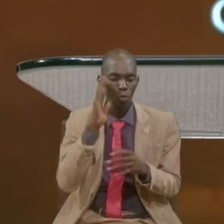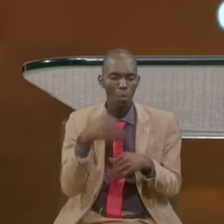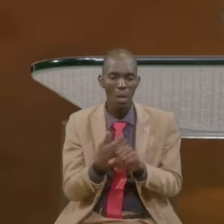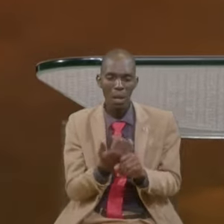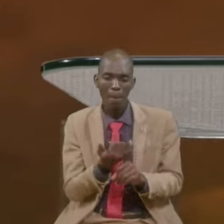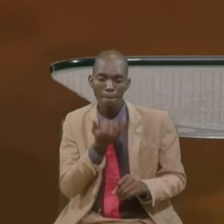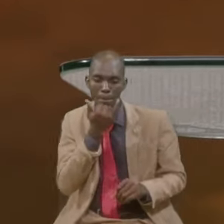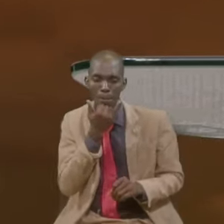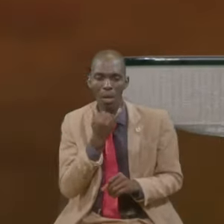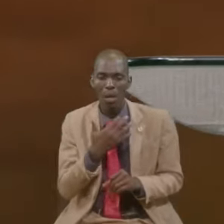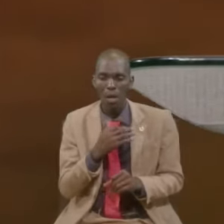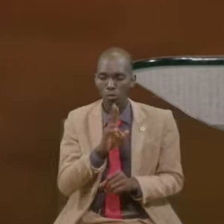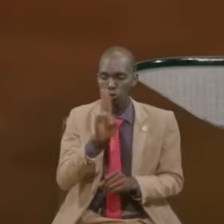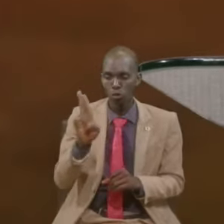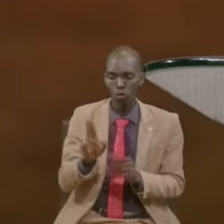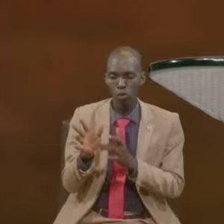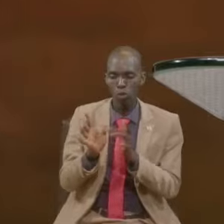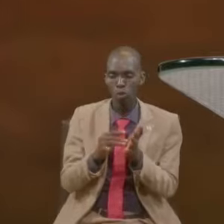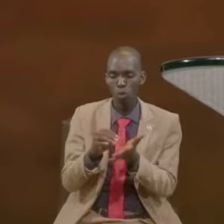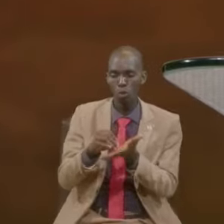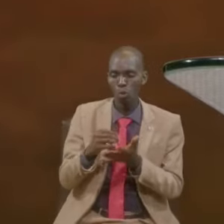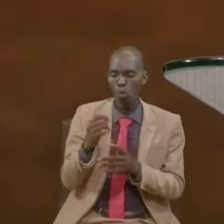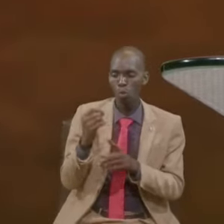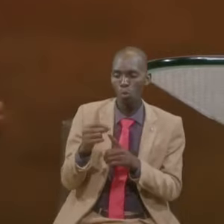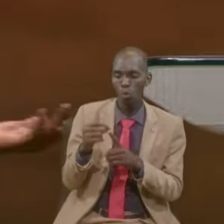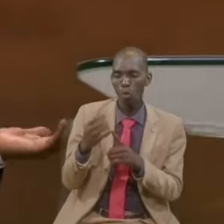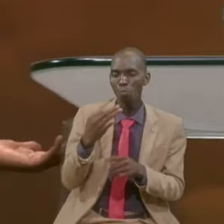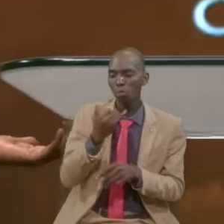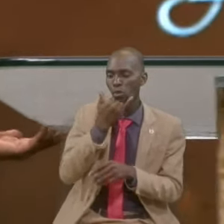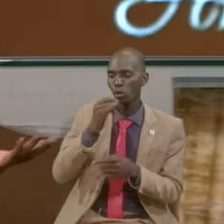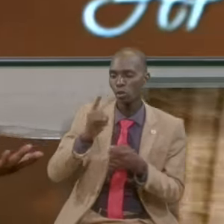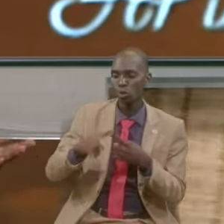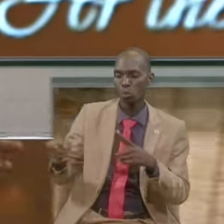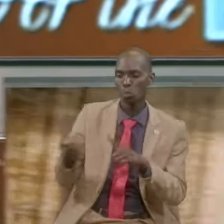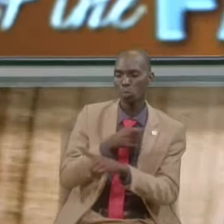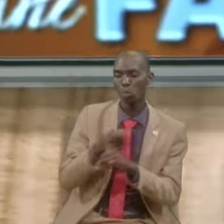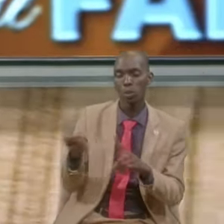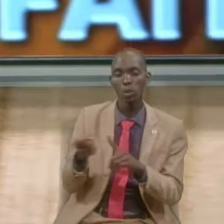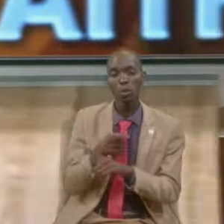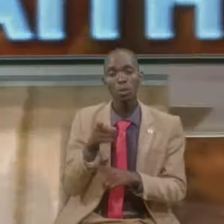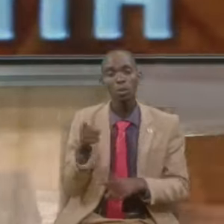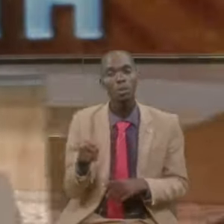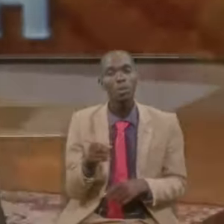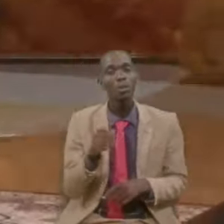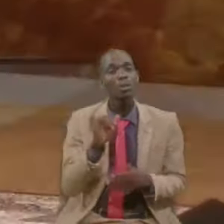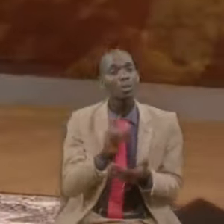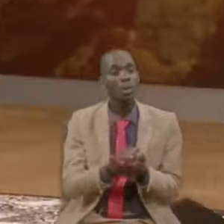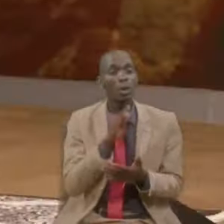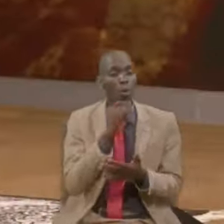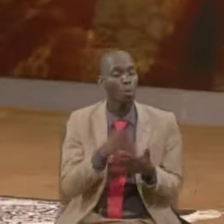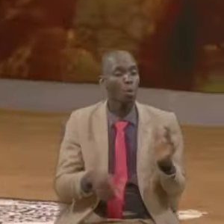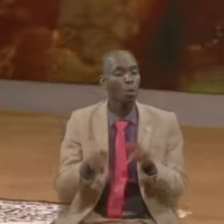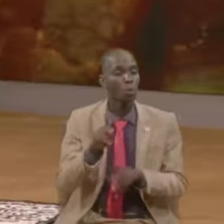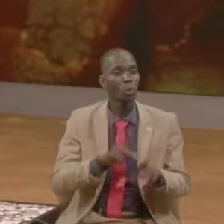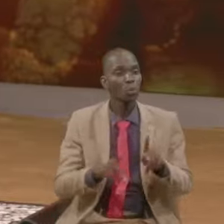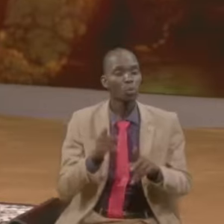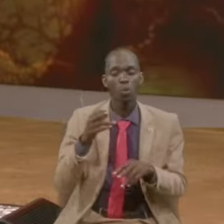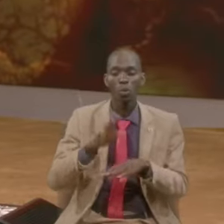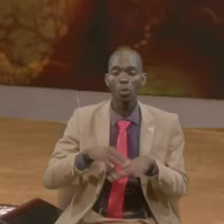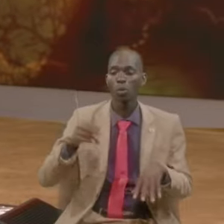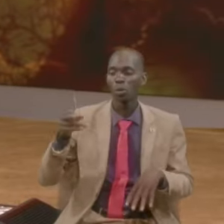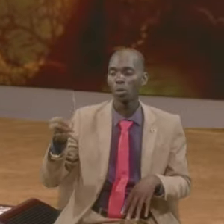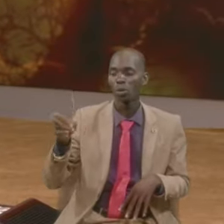his own word to persecute him. That's what Herodians do. That's